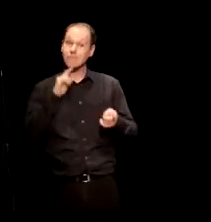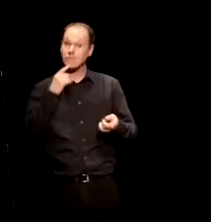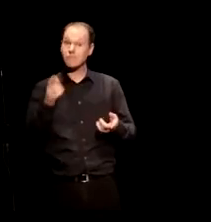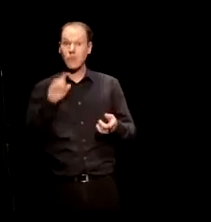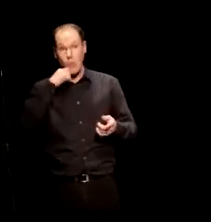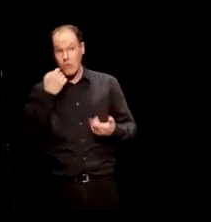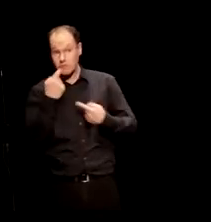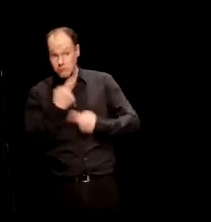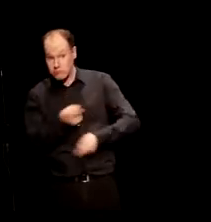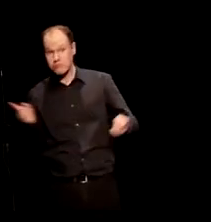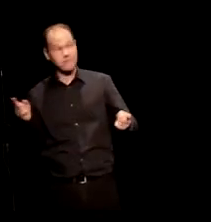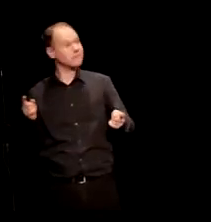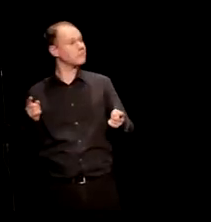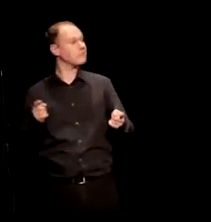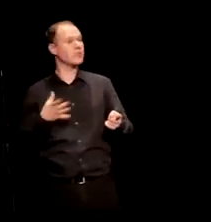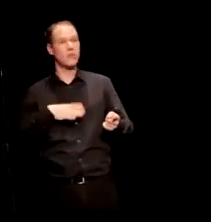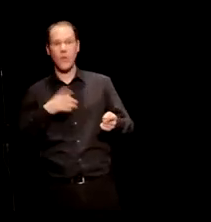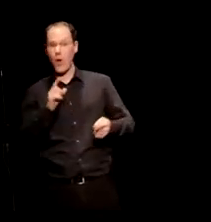forfeit